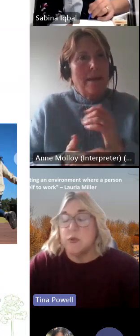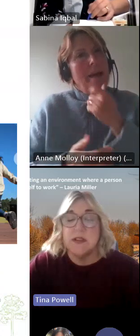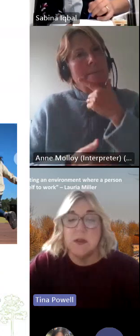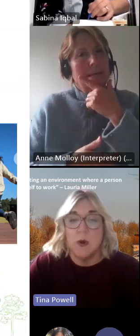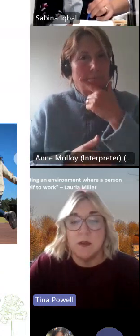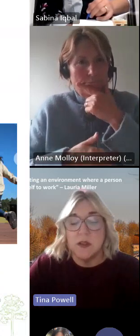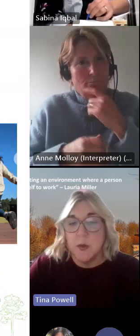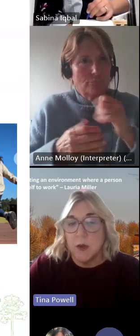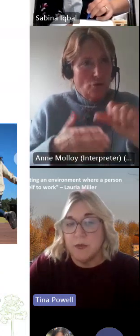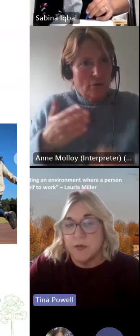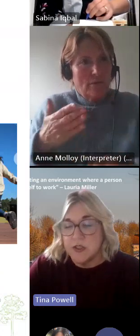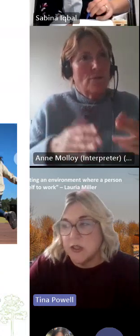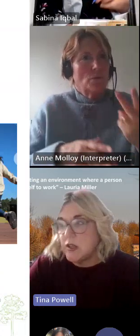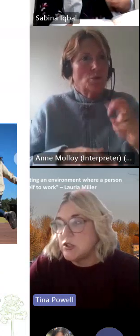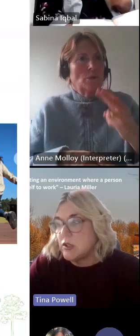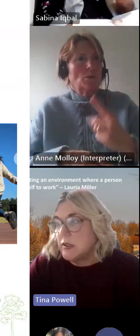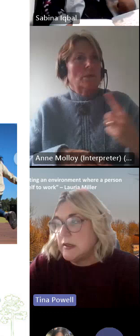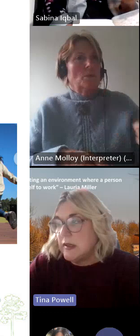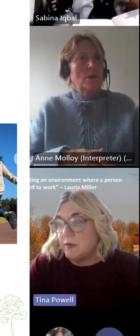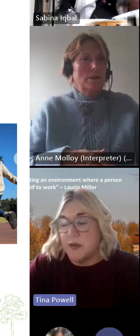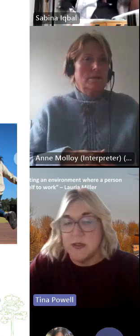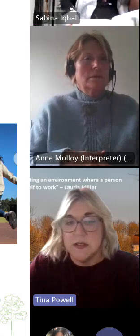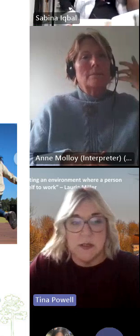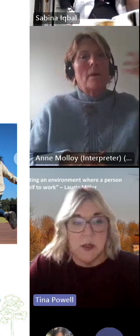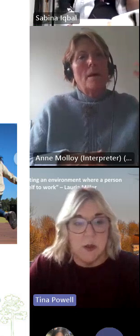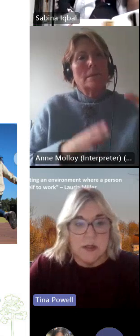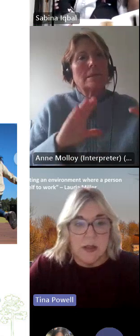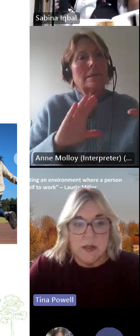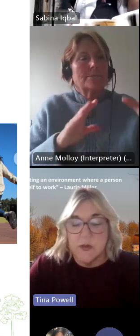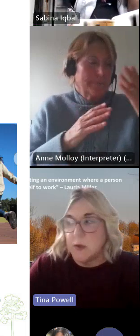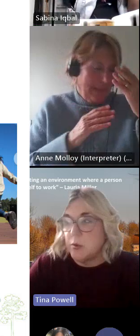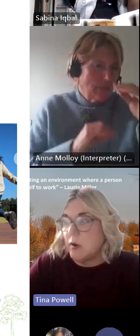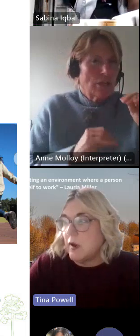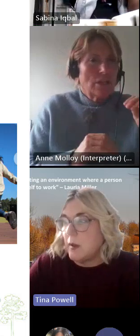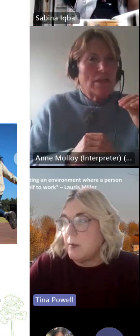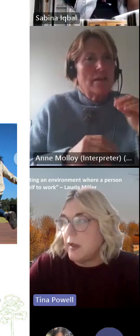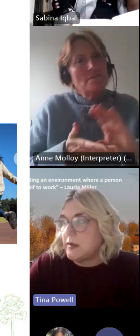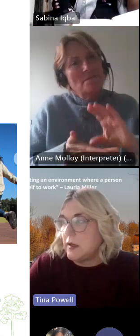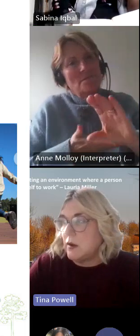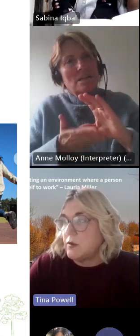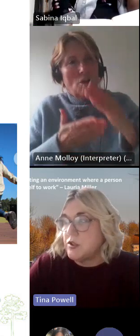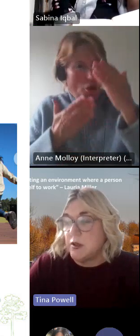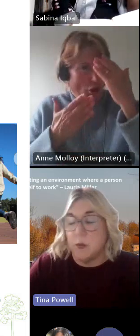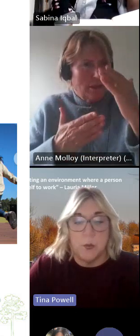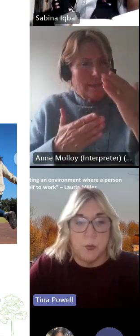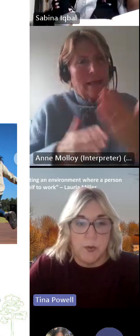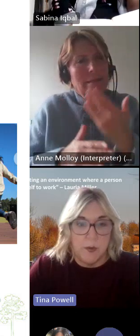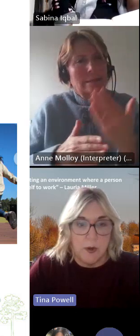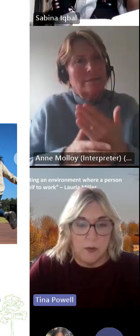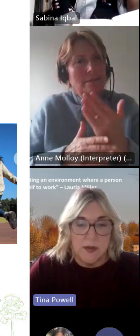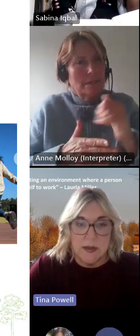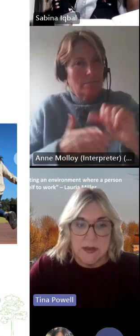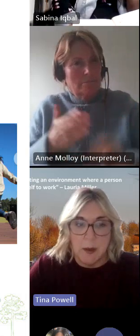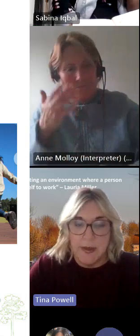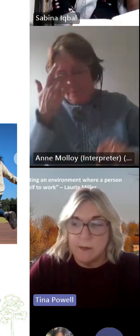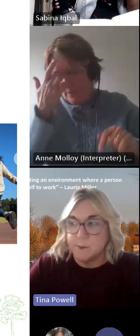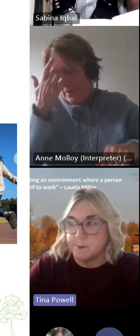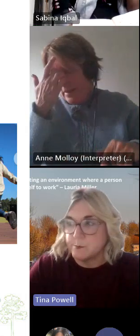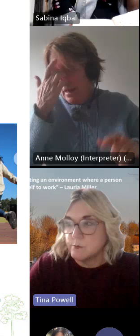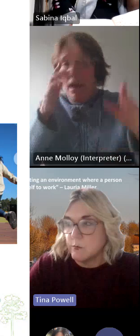since 2021, the Department for Education have funded the holiday activity programme, and in Hertfordshire, we've known this